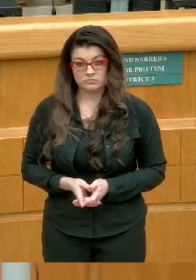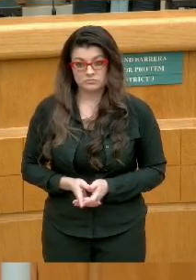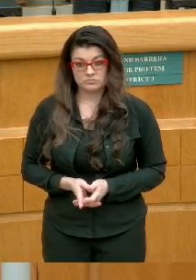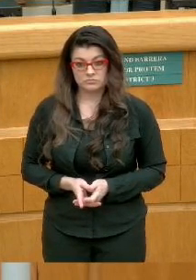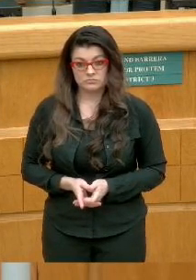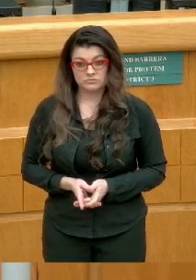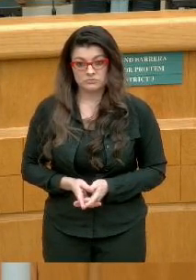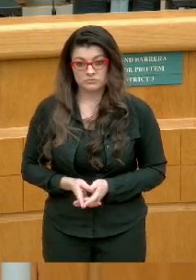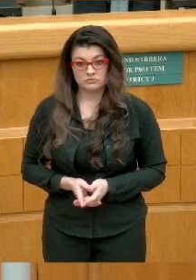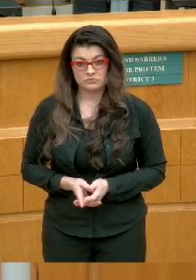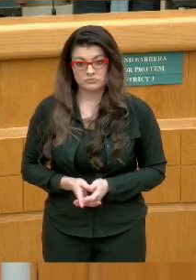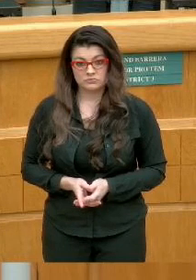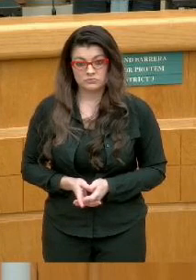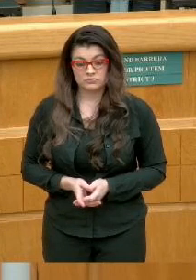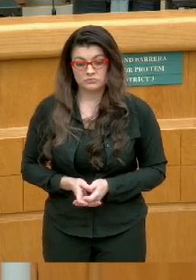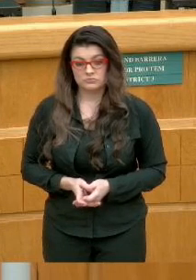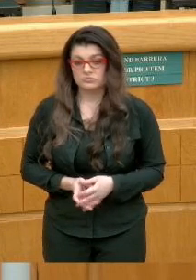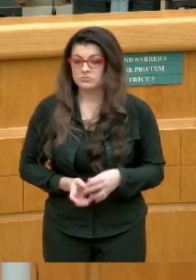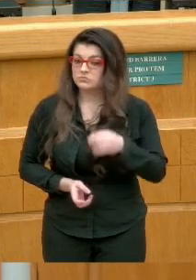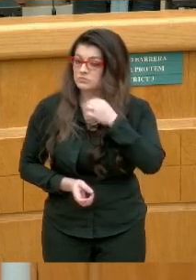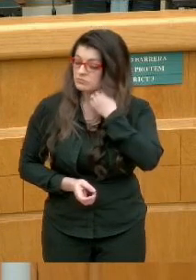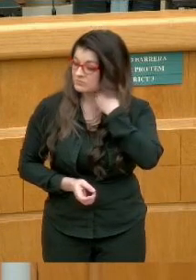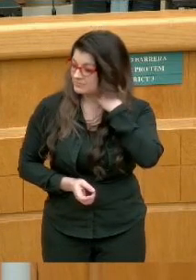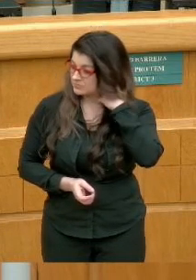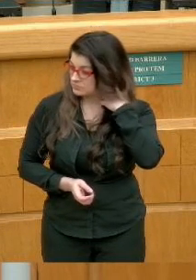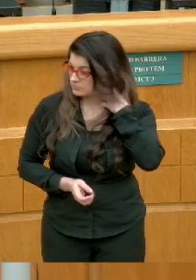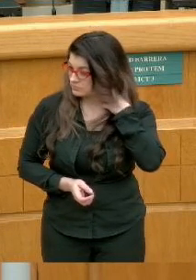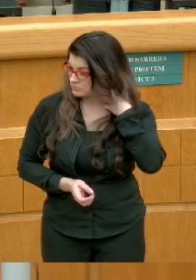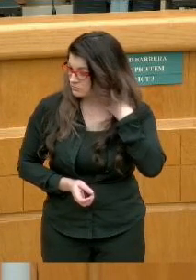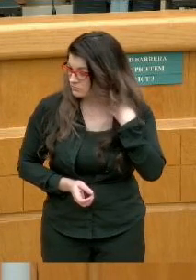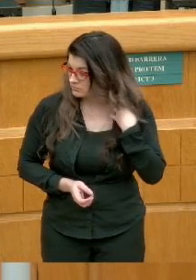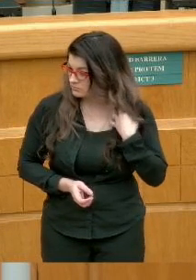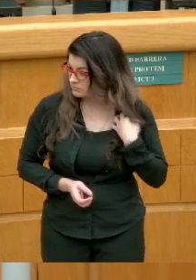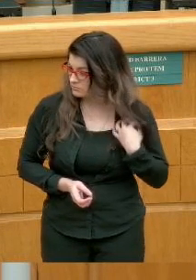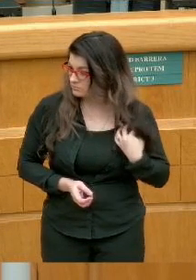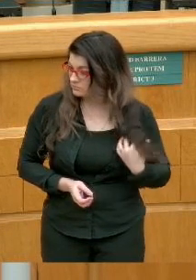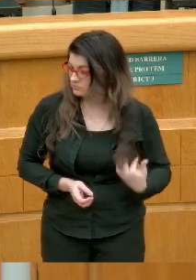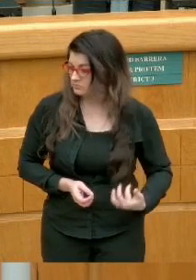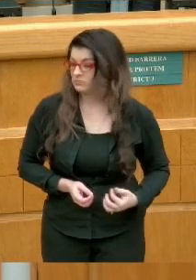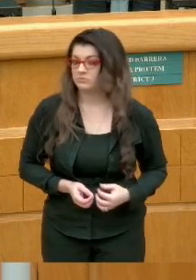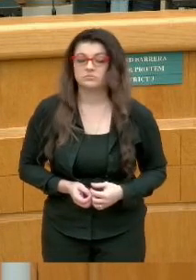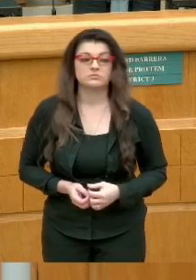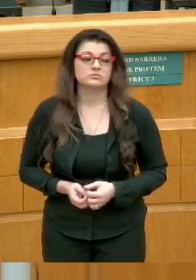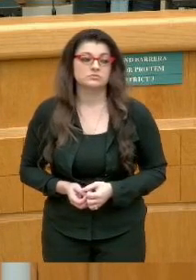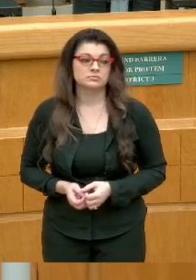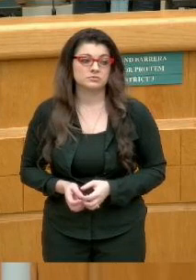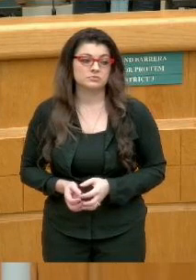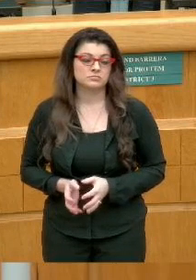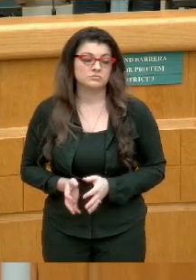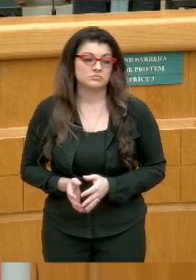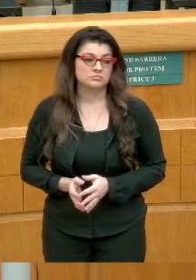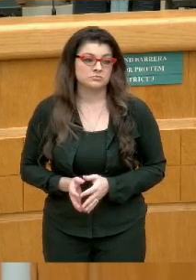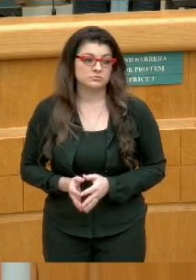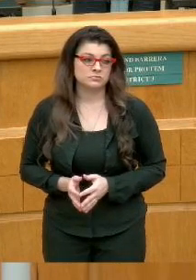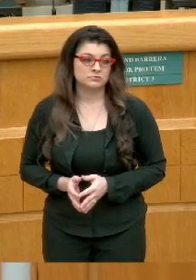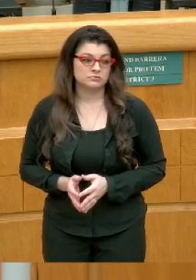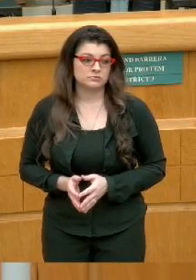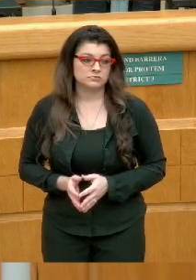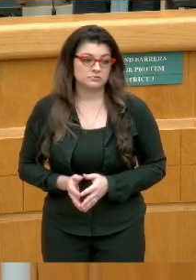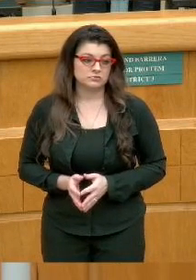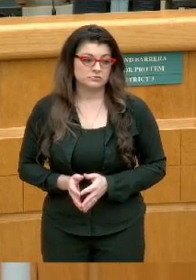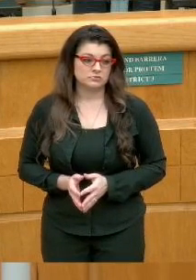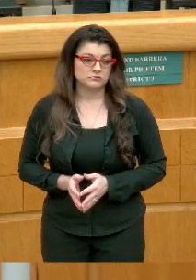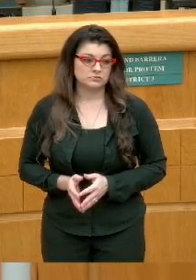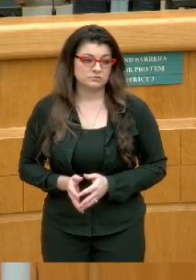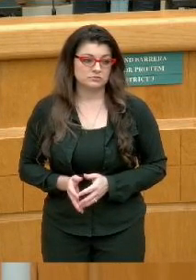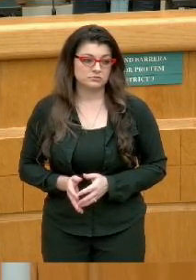mayoría se encuentran en el rango de edades de entre 30 y 39 años. En total se han llevado a cabo 3,310 pruebas entre hospitales